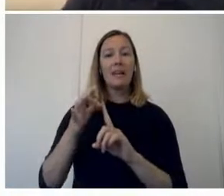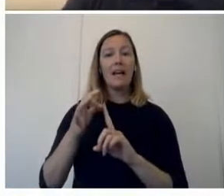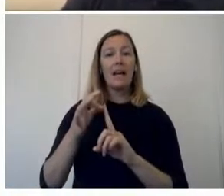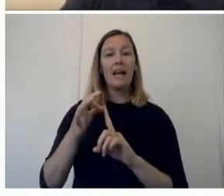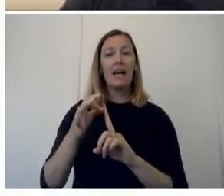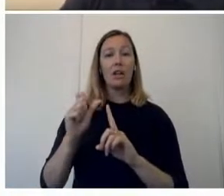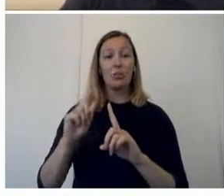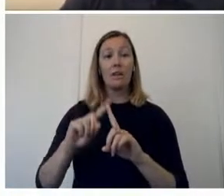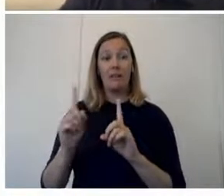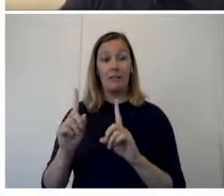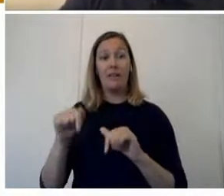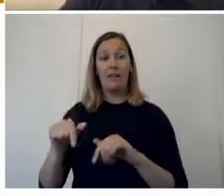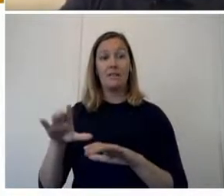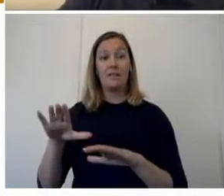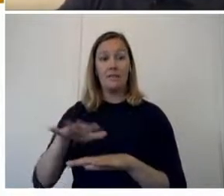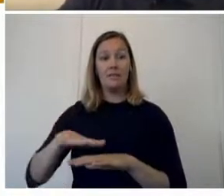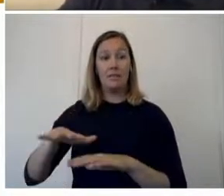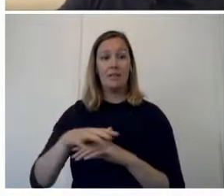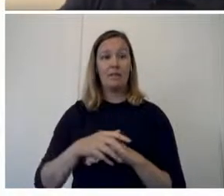different. And